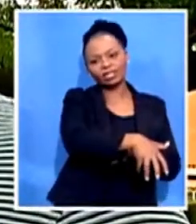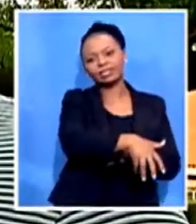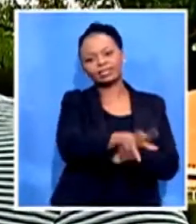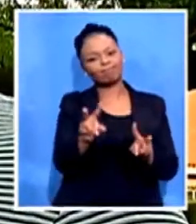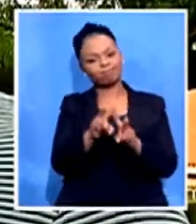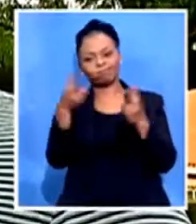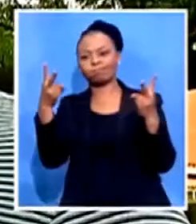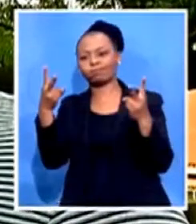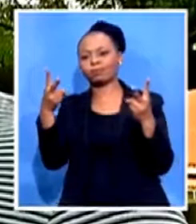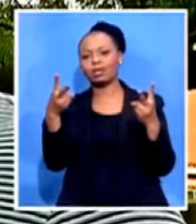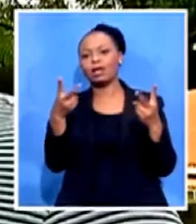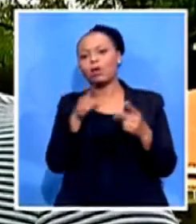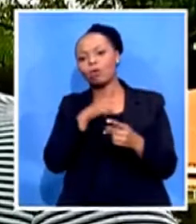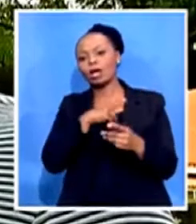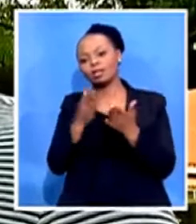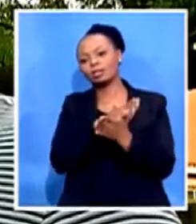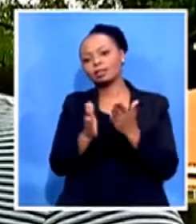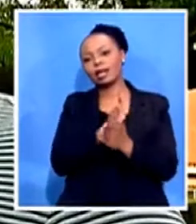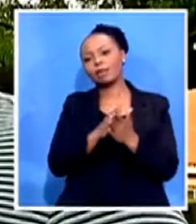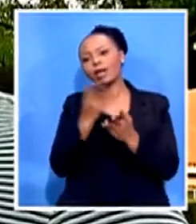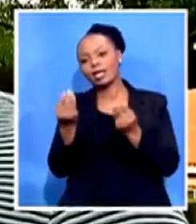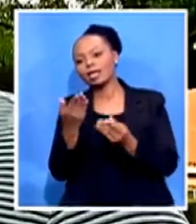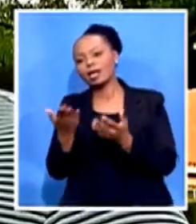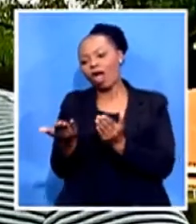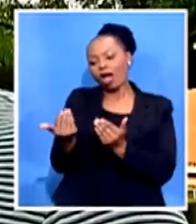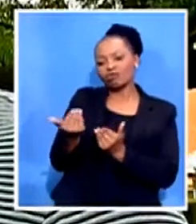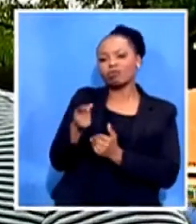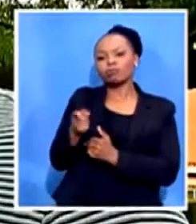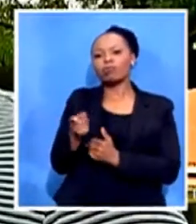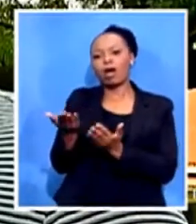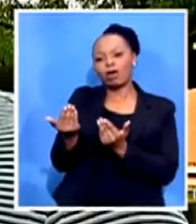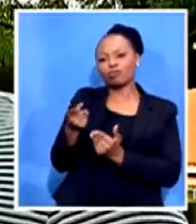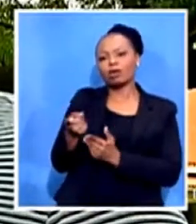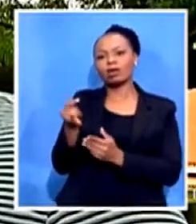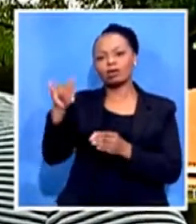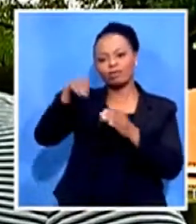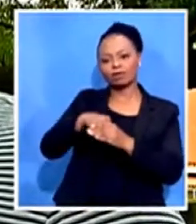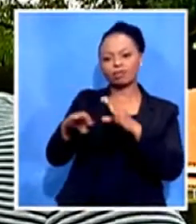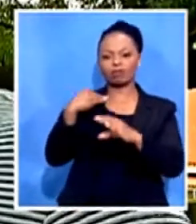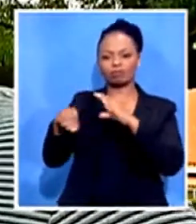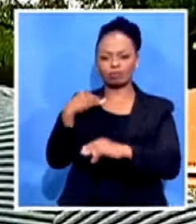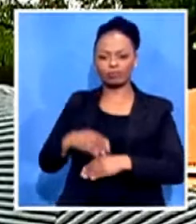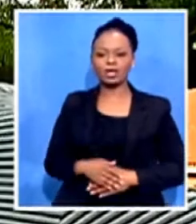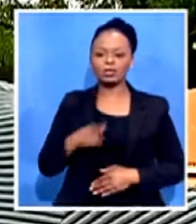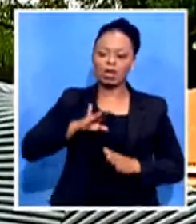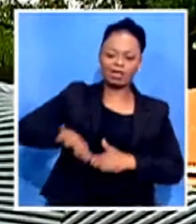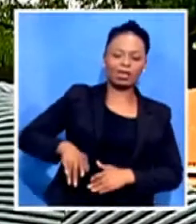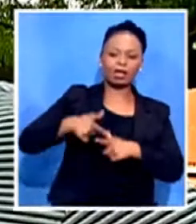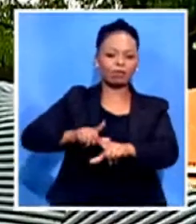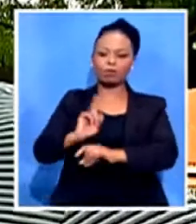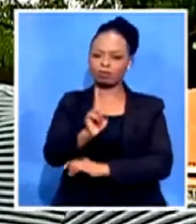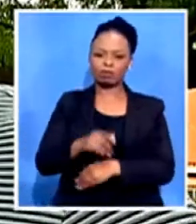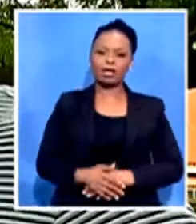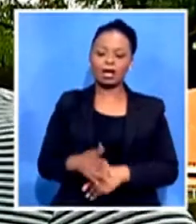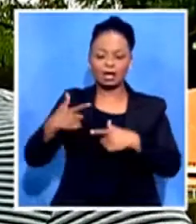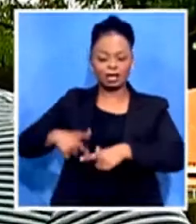to make sure that we don't leave the rural provinces behind. So Limpopo has an ambition to become an